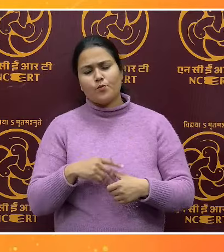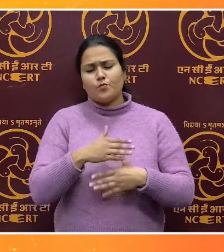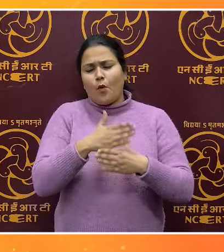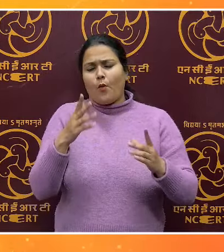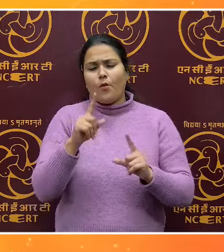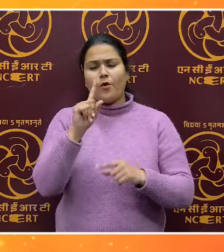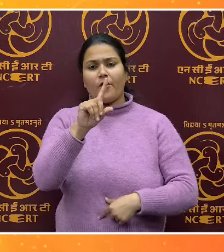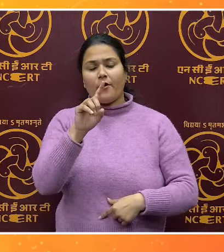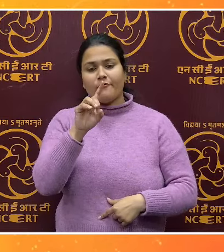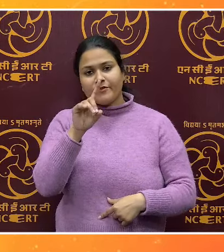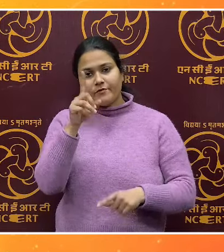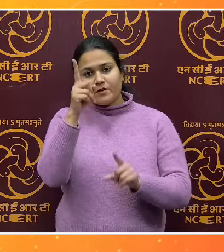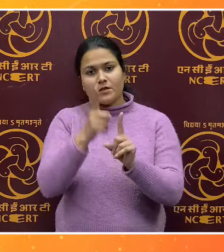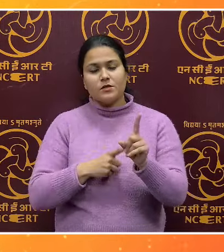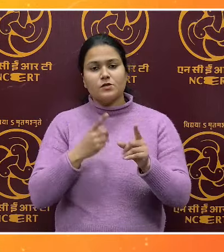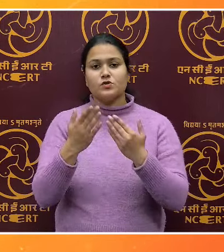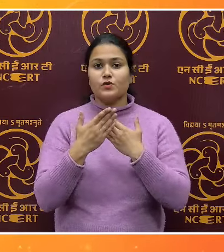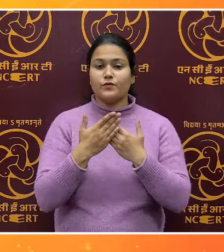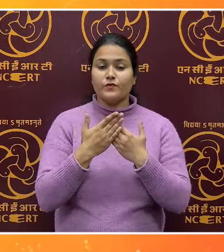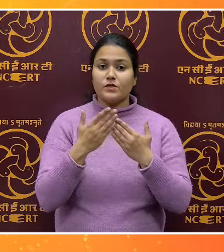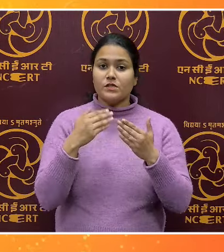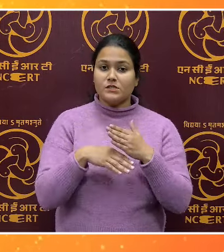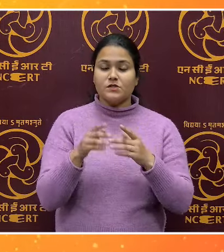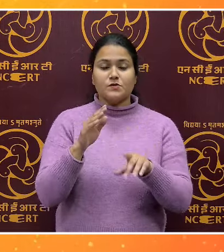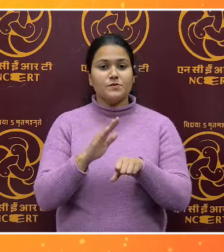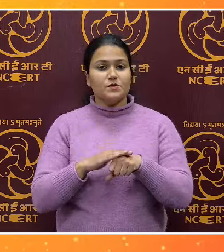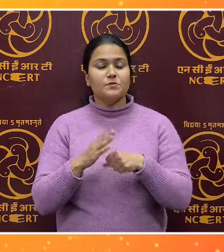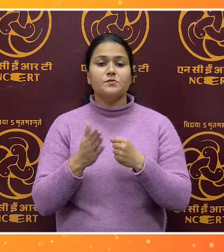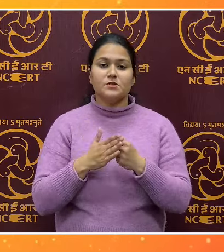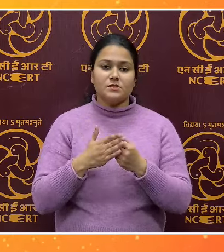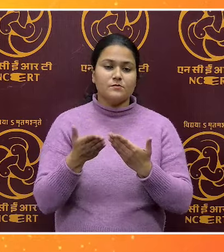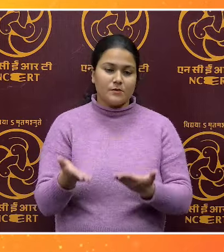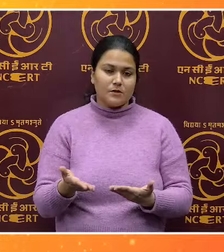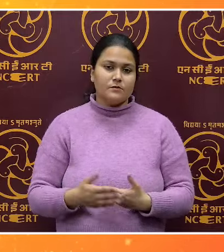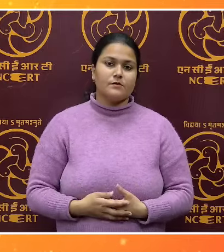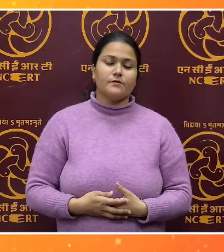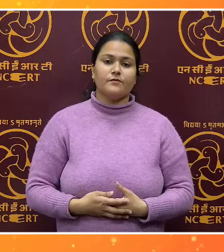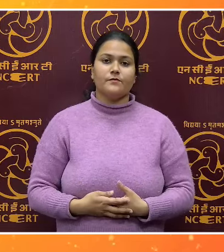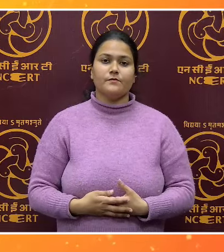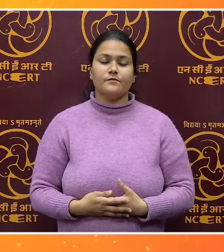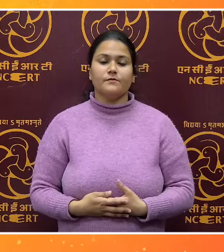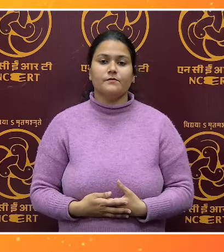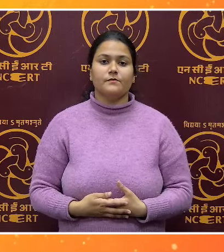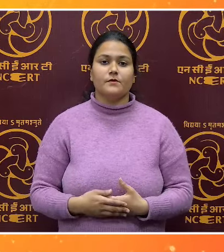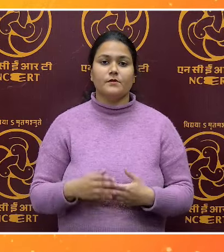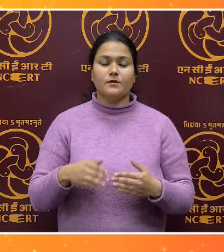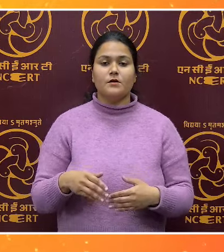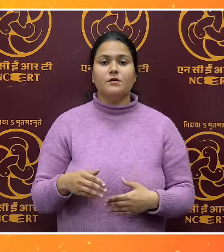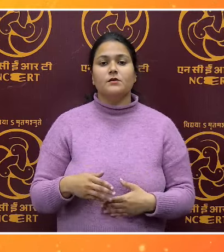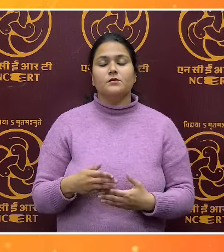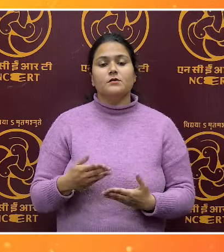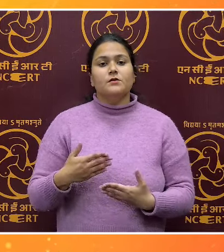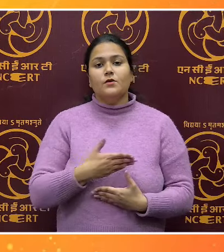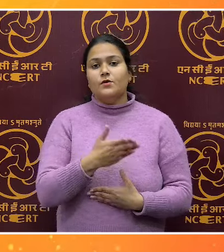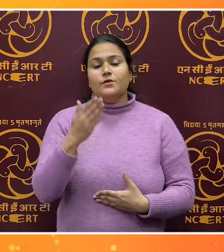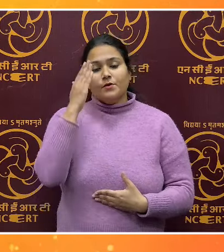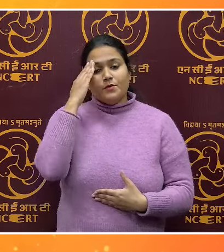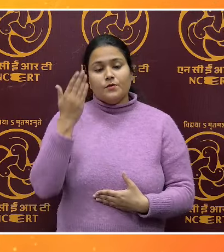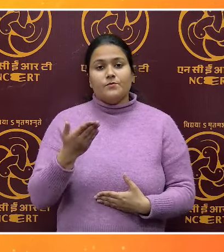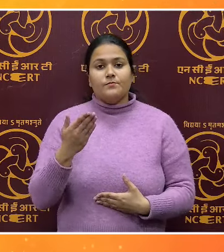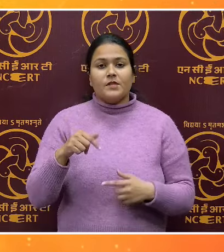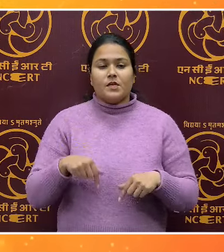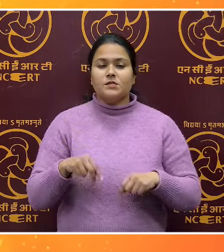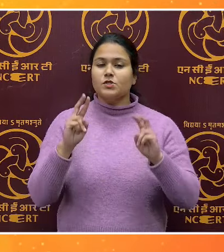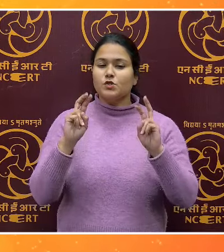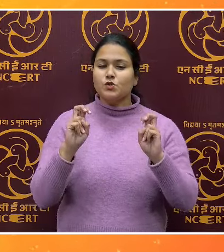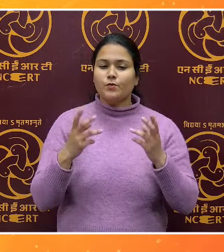years of teaching as well as research experience. So, let's just get to know the particular